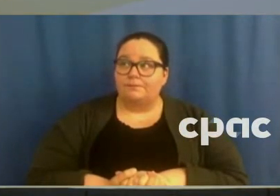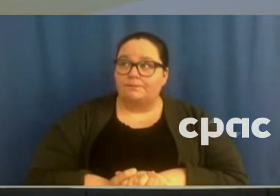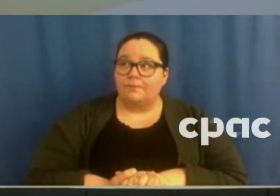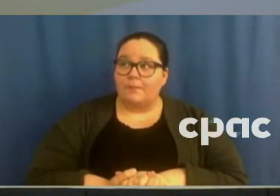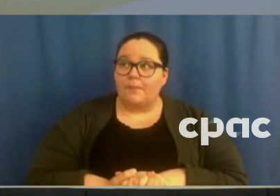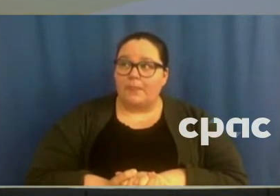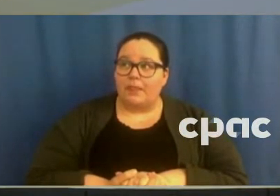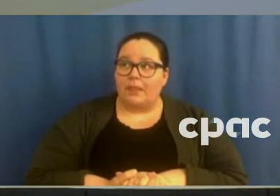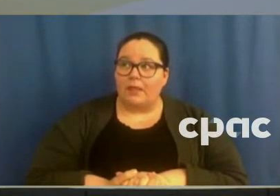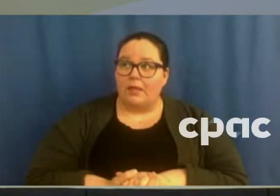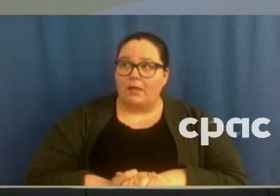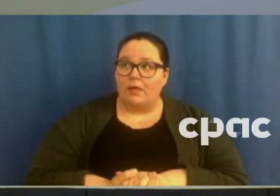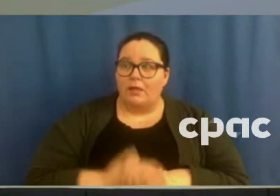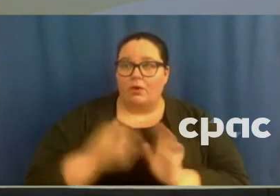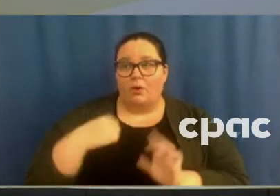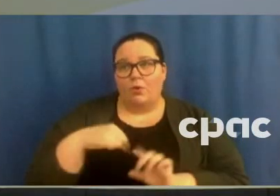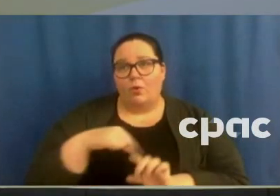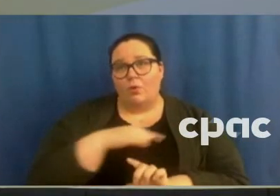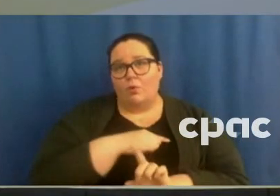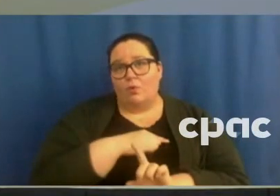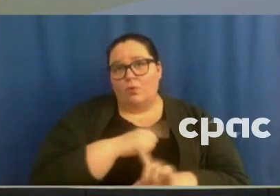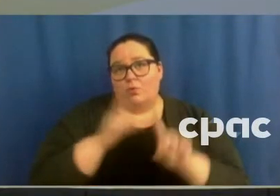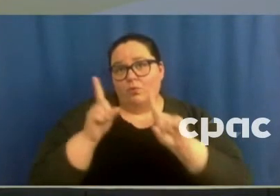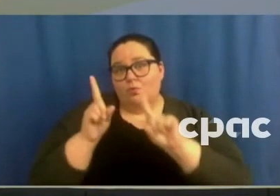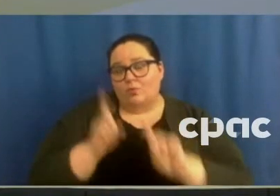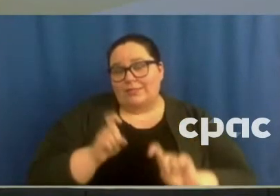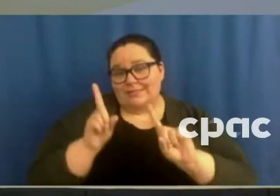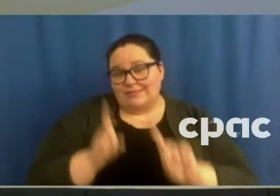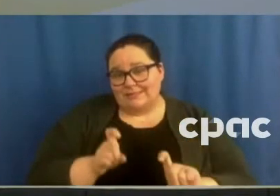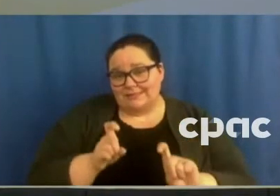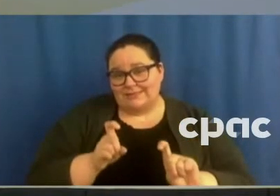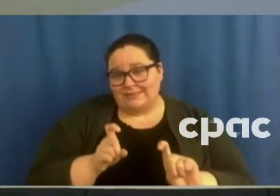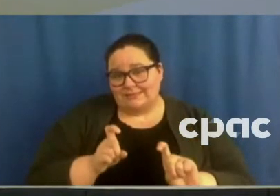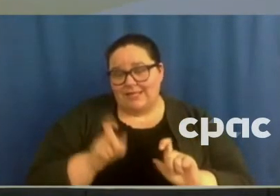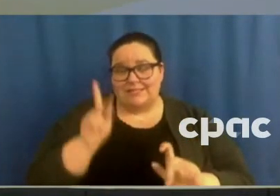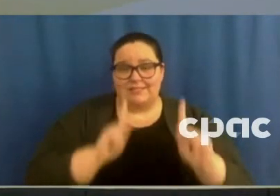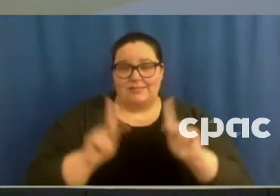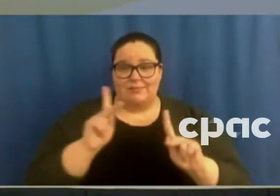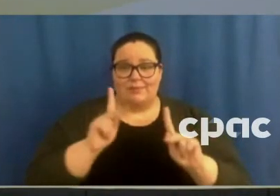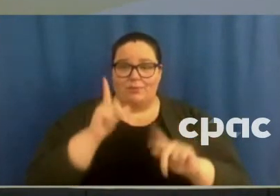do testing of our rotational workers